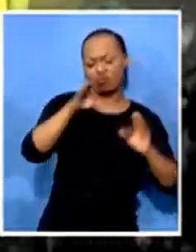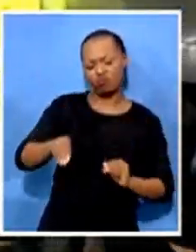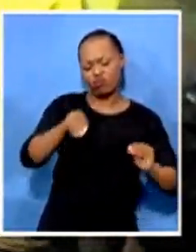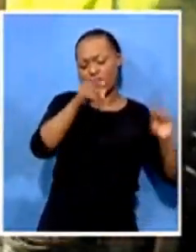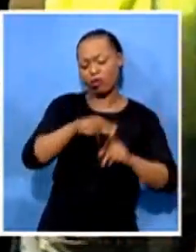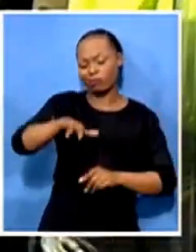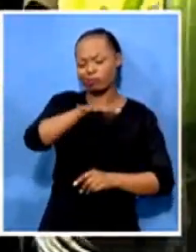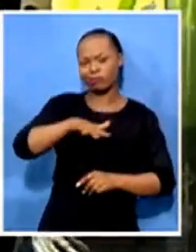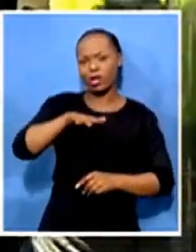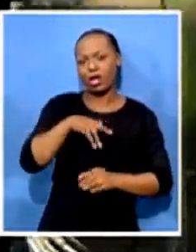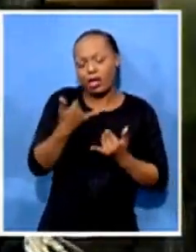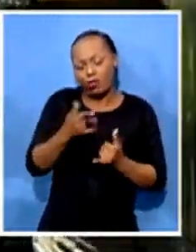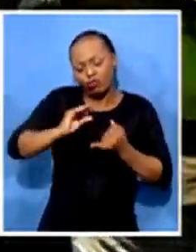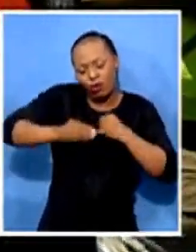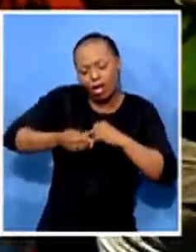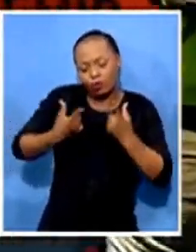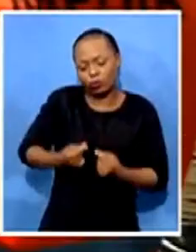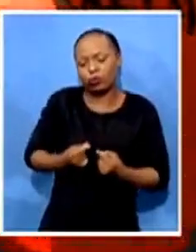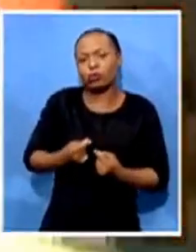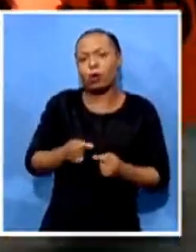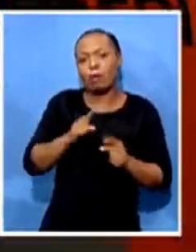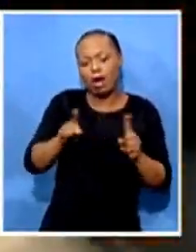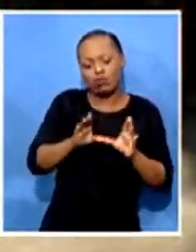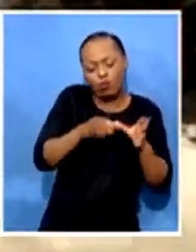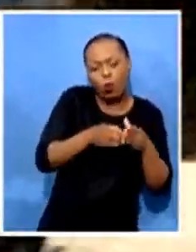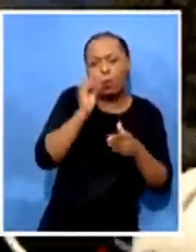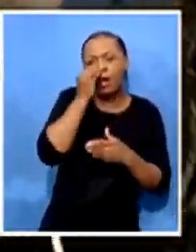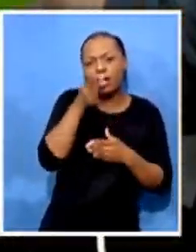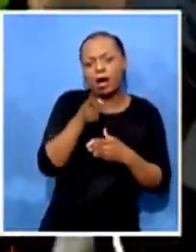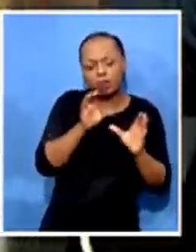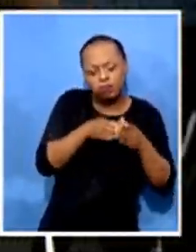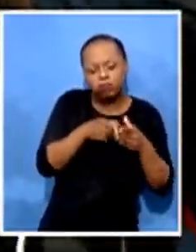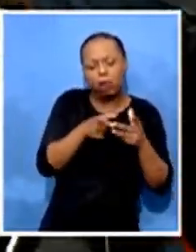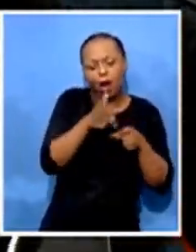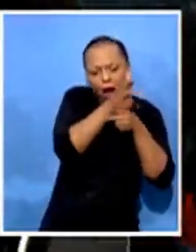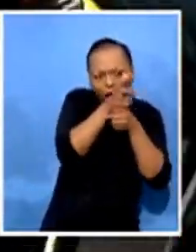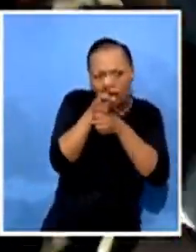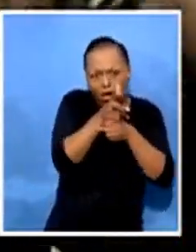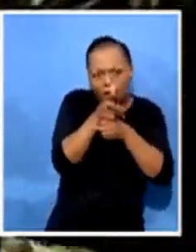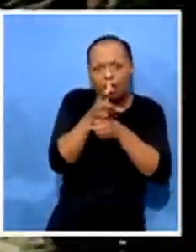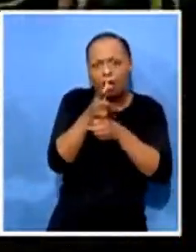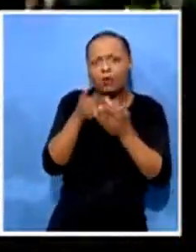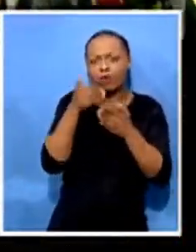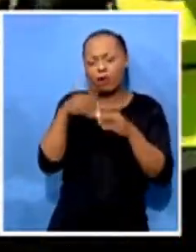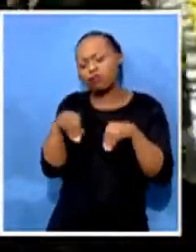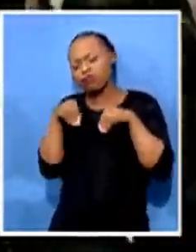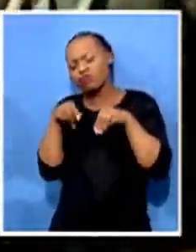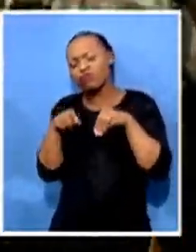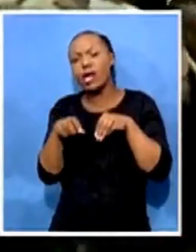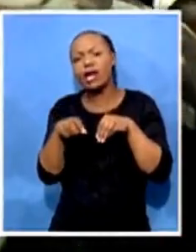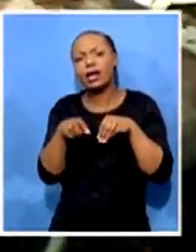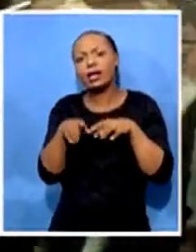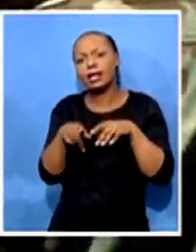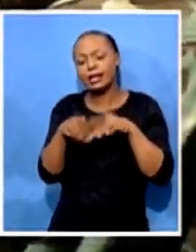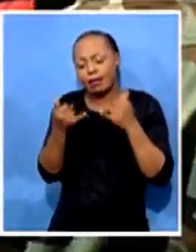the group of EFF supporters who were sitting down a short while ago have started rising again. And it looks at this point in time as